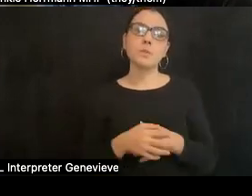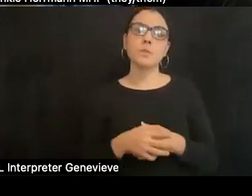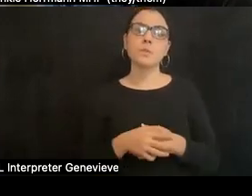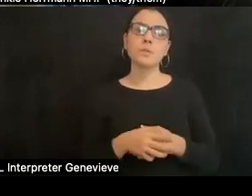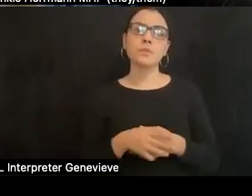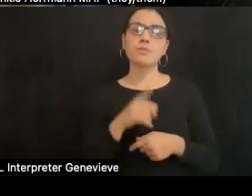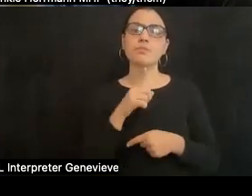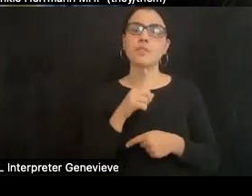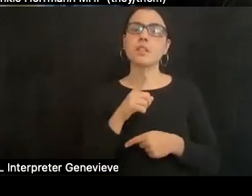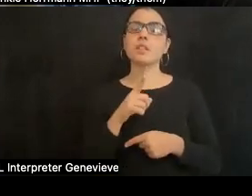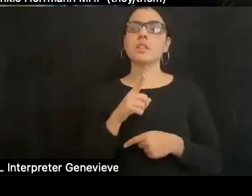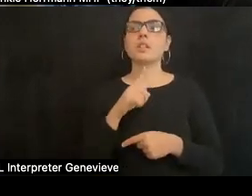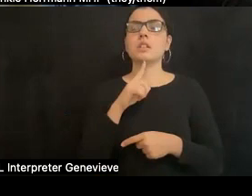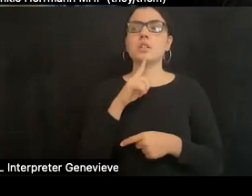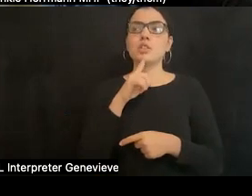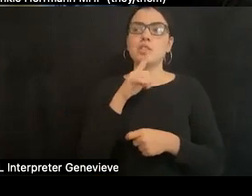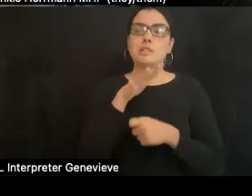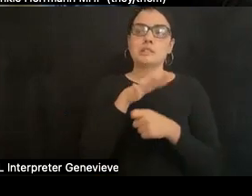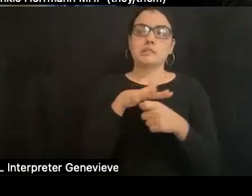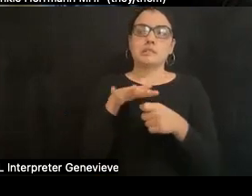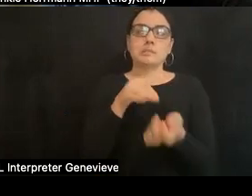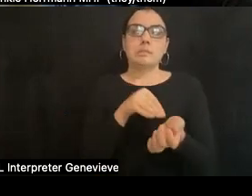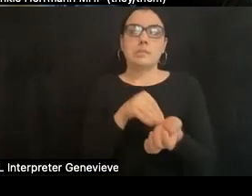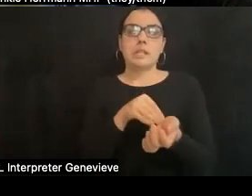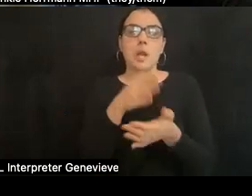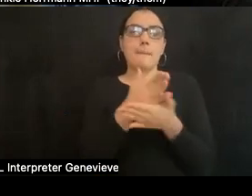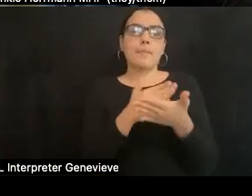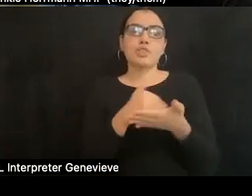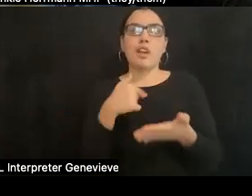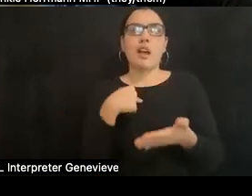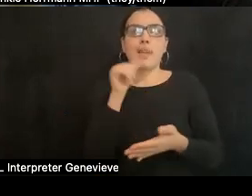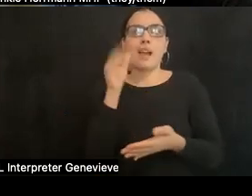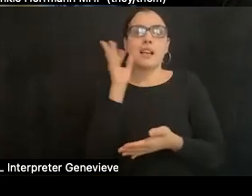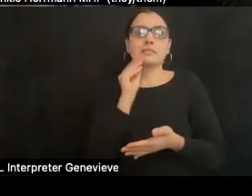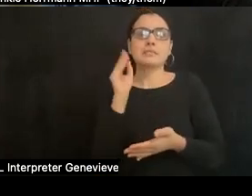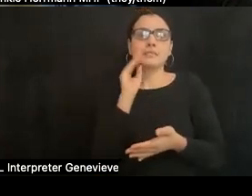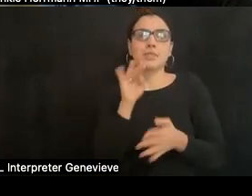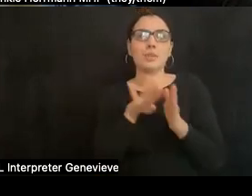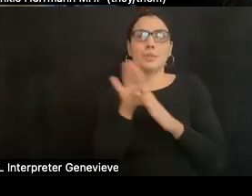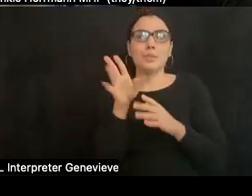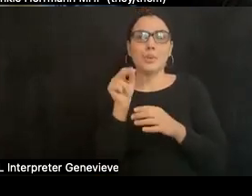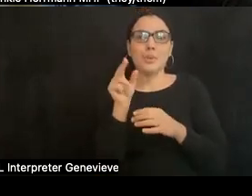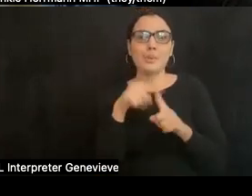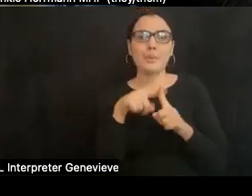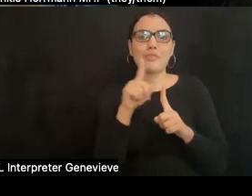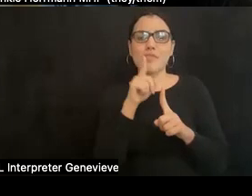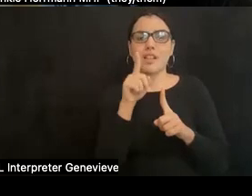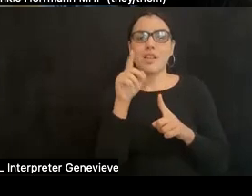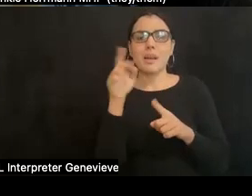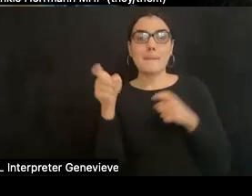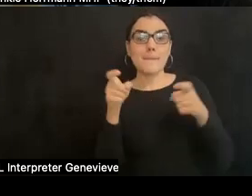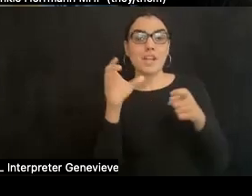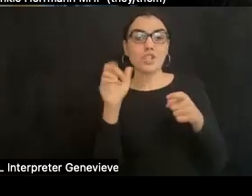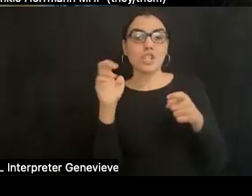It gets a little bit into the area of Medicaid budgeting, which I am not an expert on. However, the managed care plans, to my